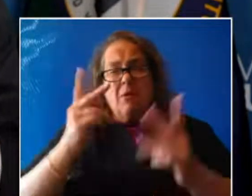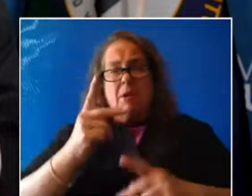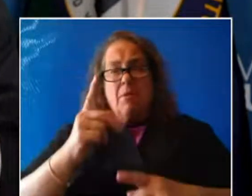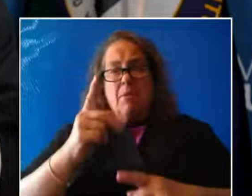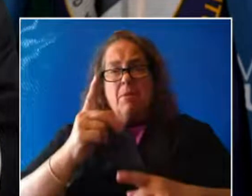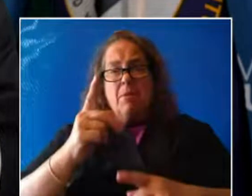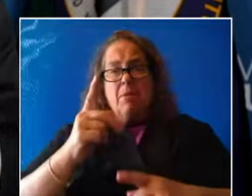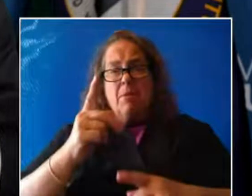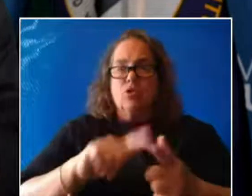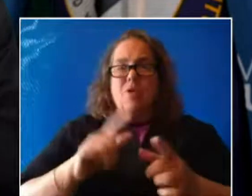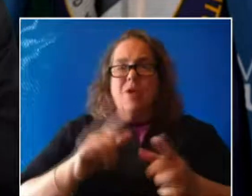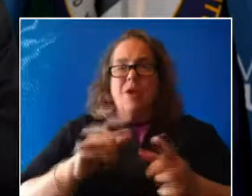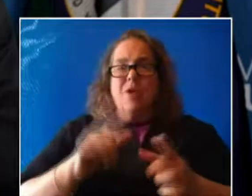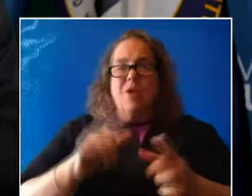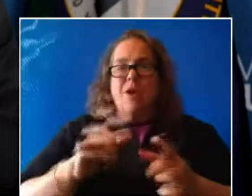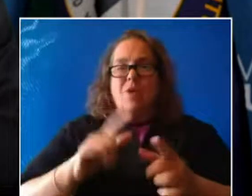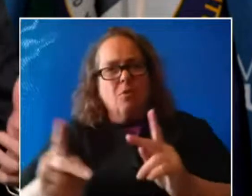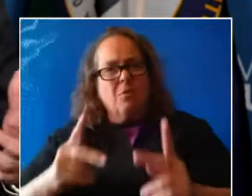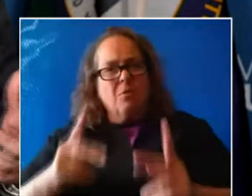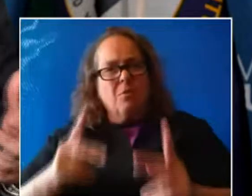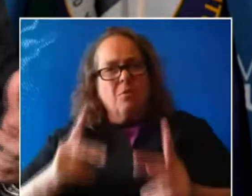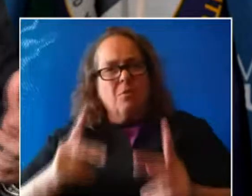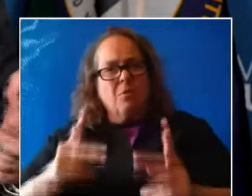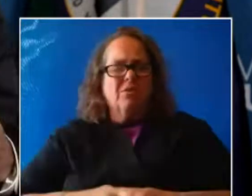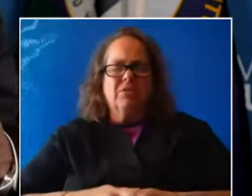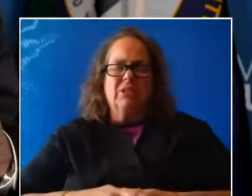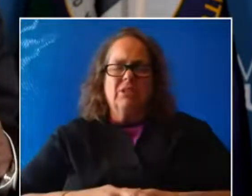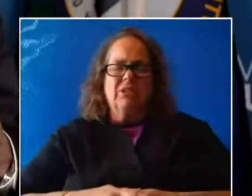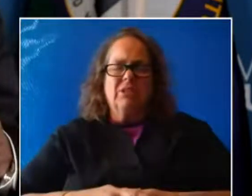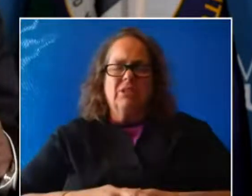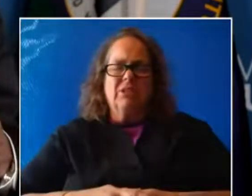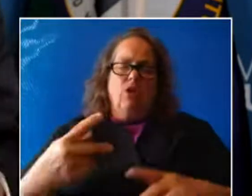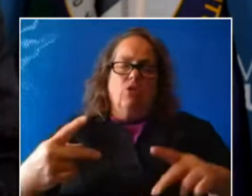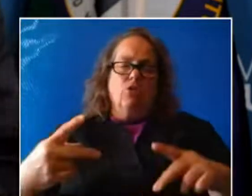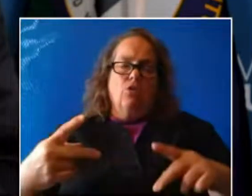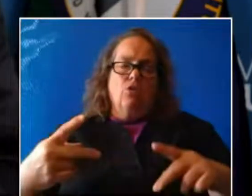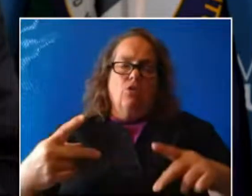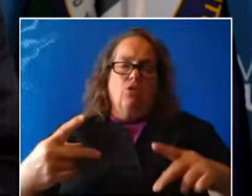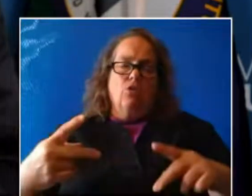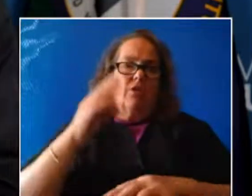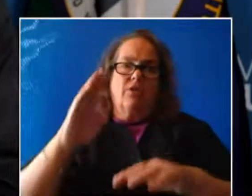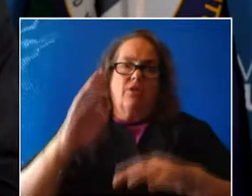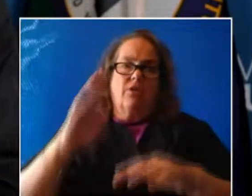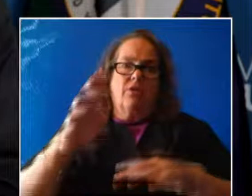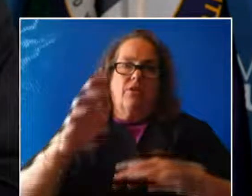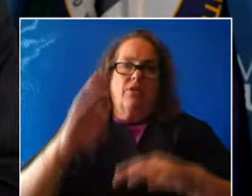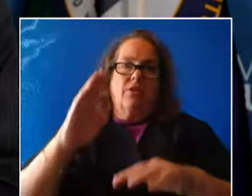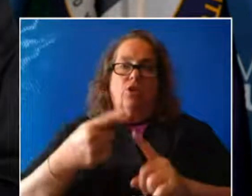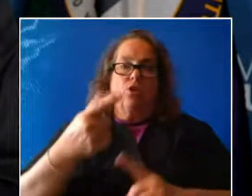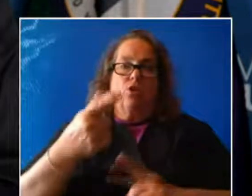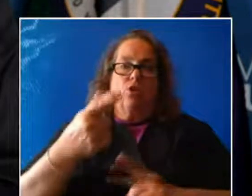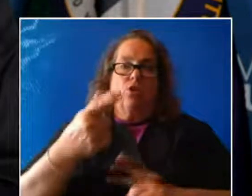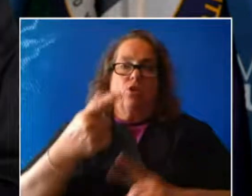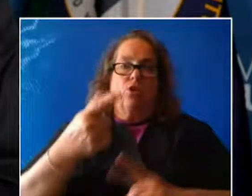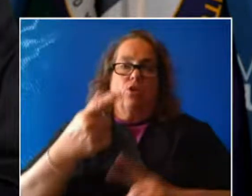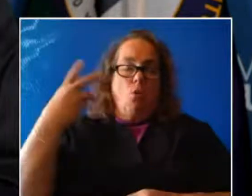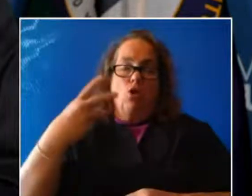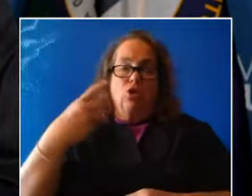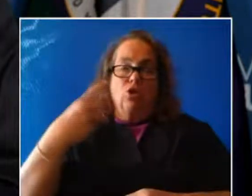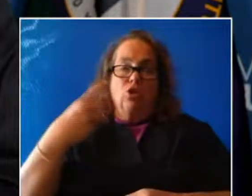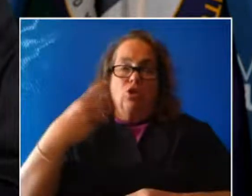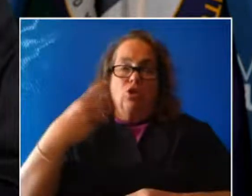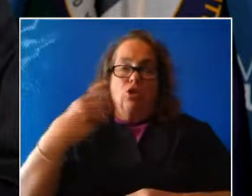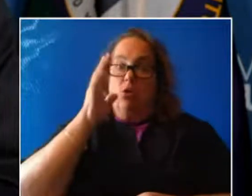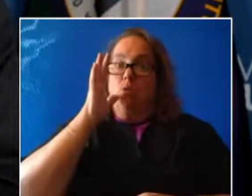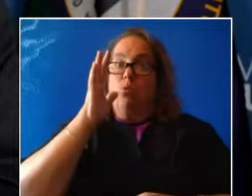is far past the point that George Washington told us parties would drive us to. Certainly, when it